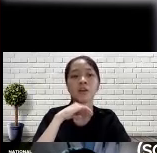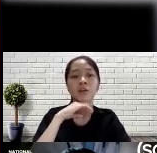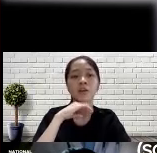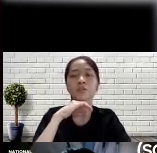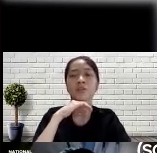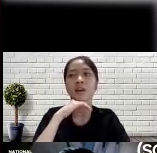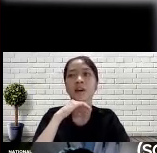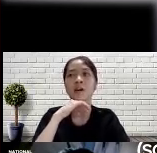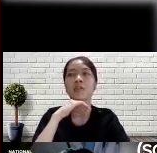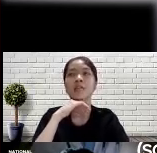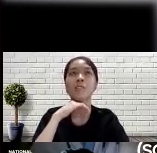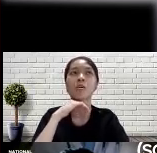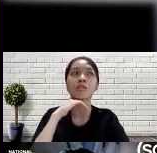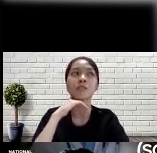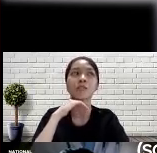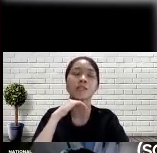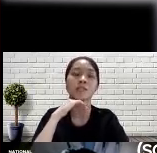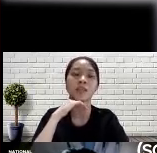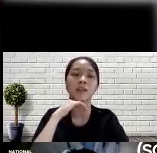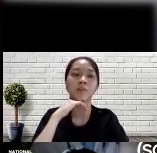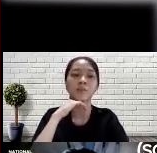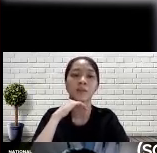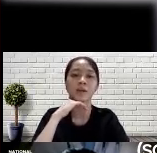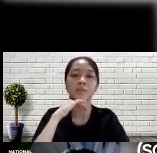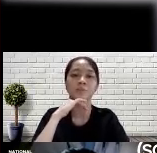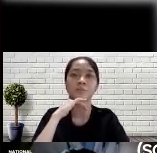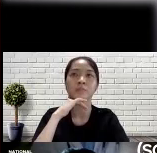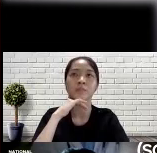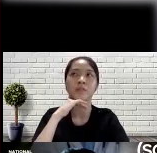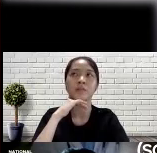gourd. These are some consistencies that